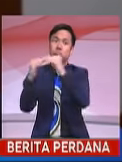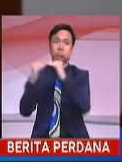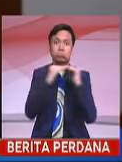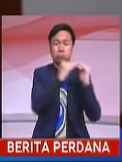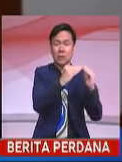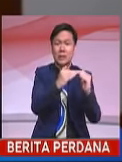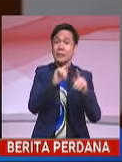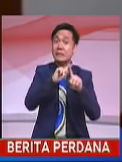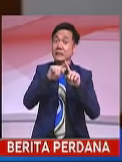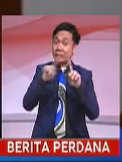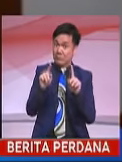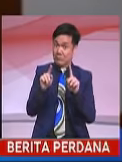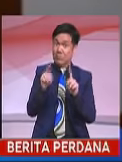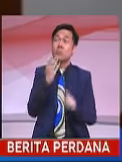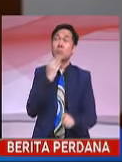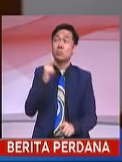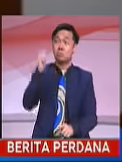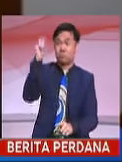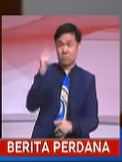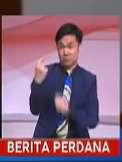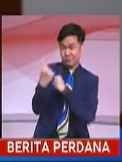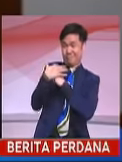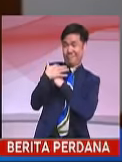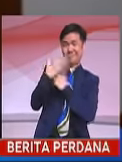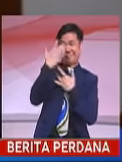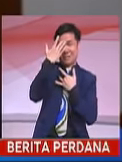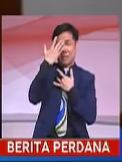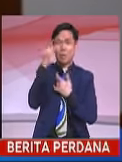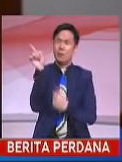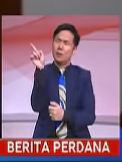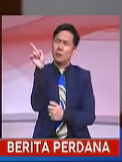more likely to develop a more severe form of COVID-19.